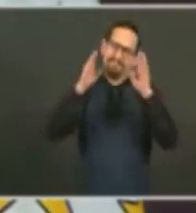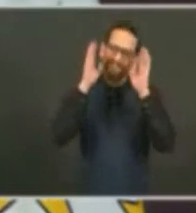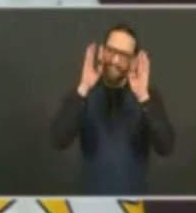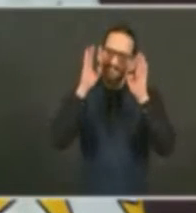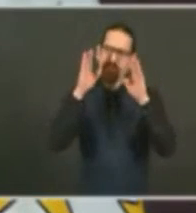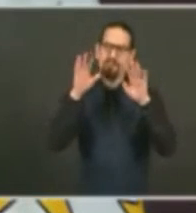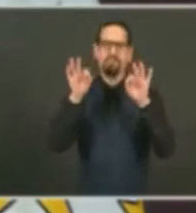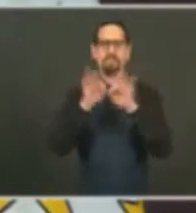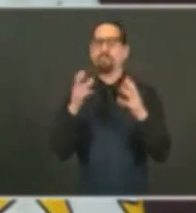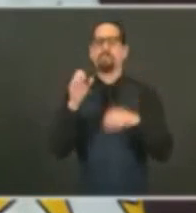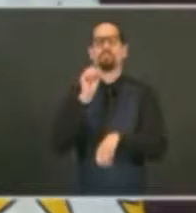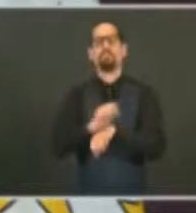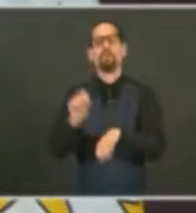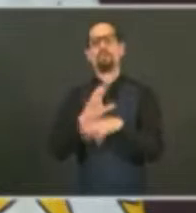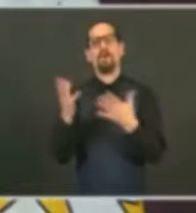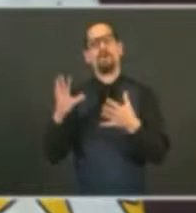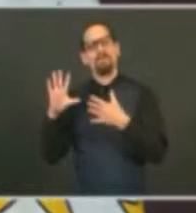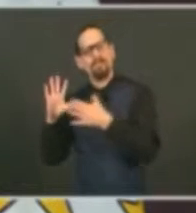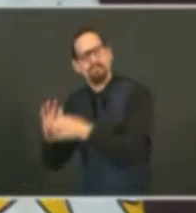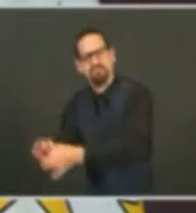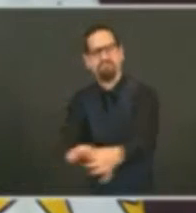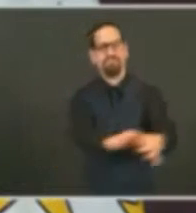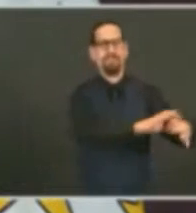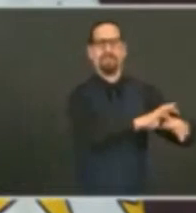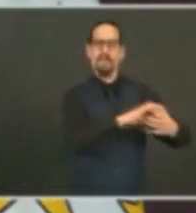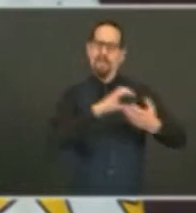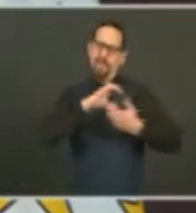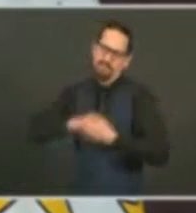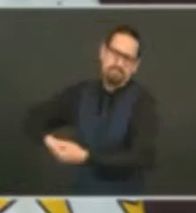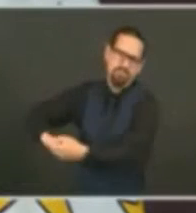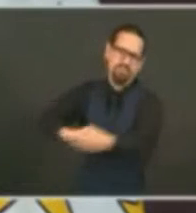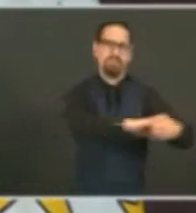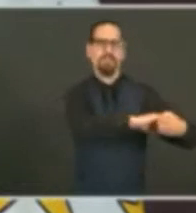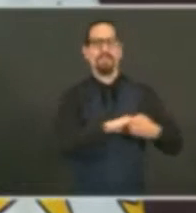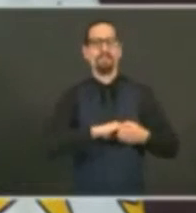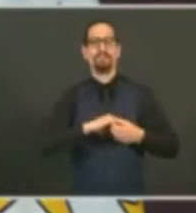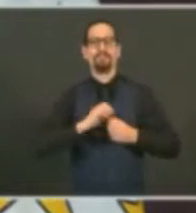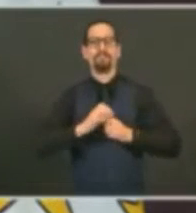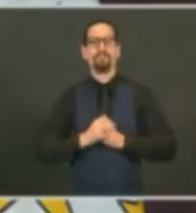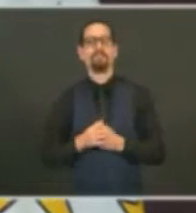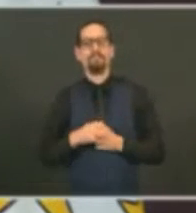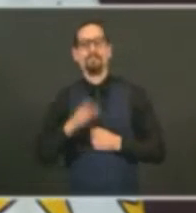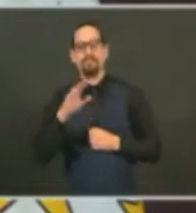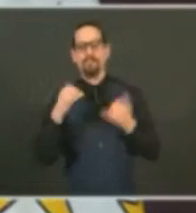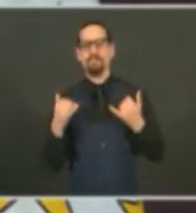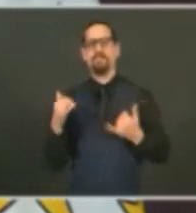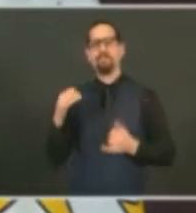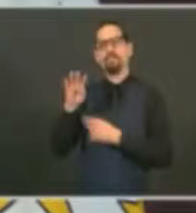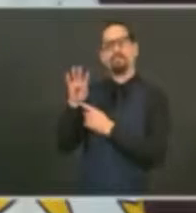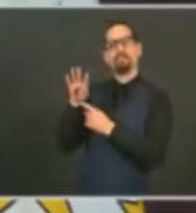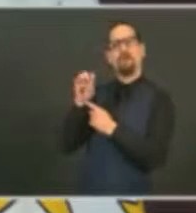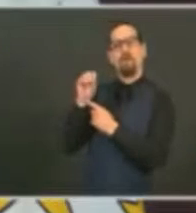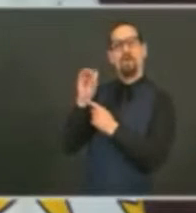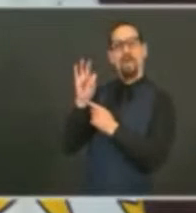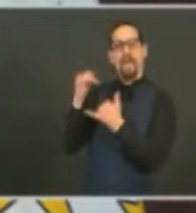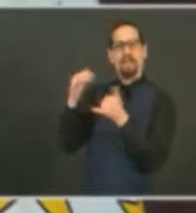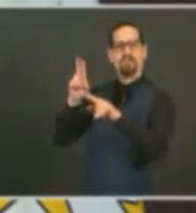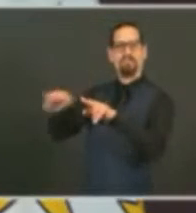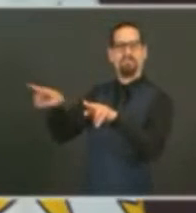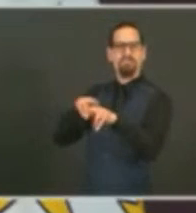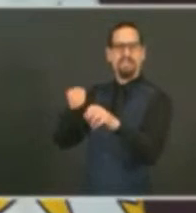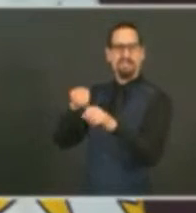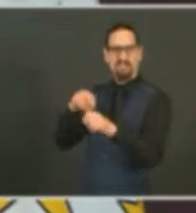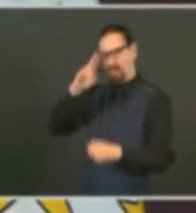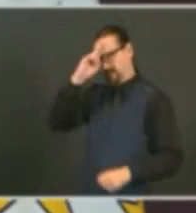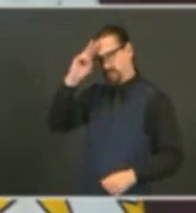together. We currently have 409 people hospitalized in Rhode Island with COVID-19, which includes